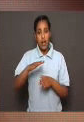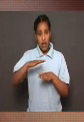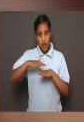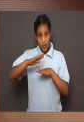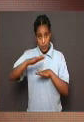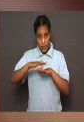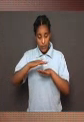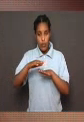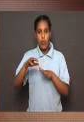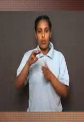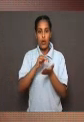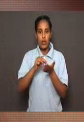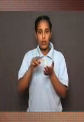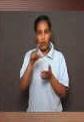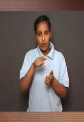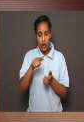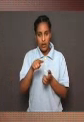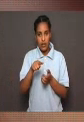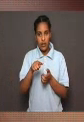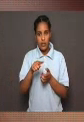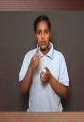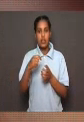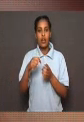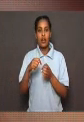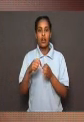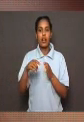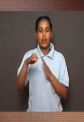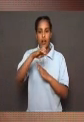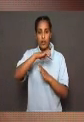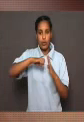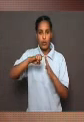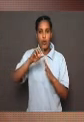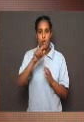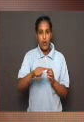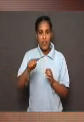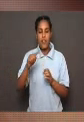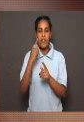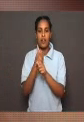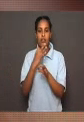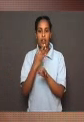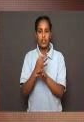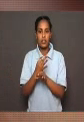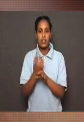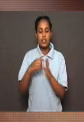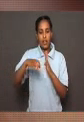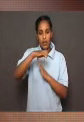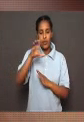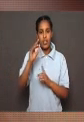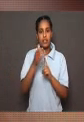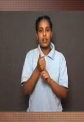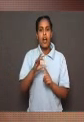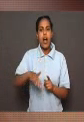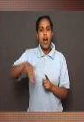molecular orbital has a node in the electronic wave function. The electron density